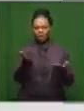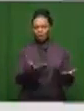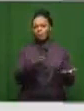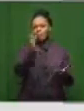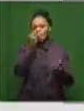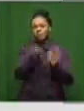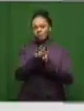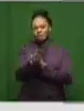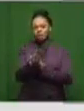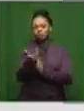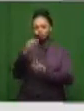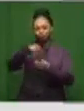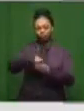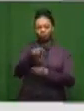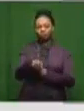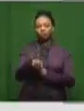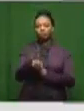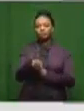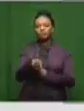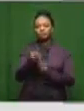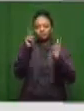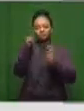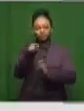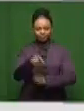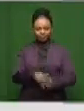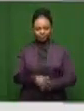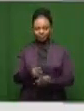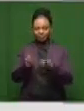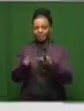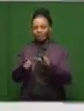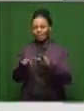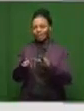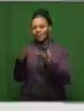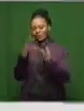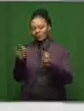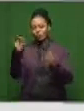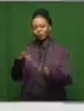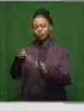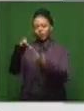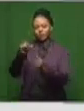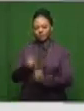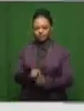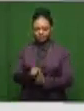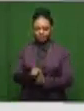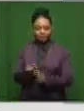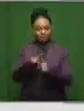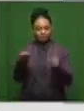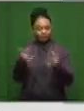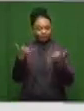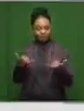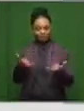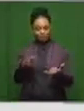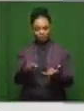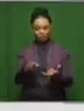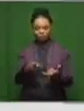engagement in this. The second thing though that you're saying is is about freedom, freedom of choice. So at the moment we are not anticipating